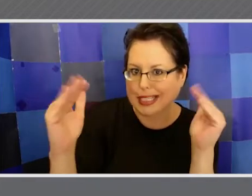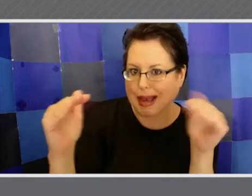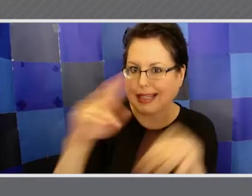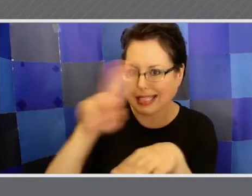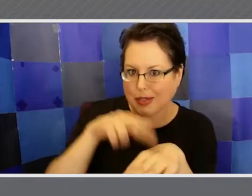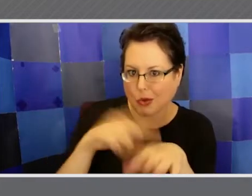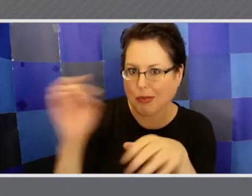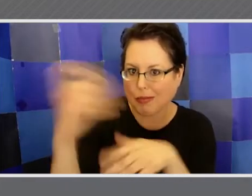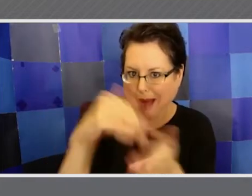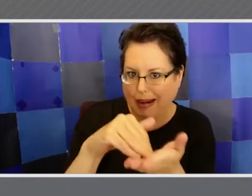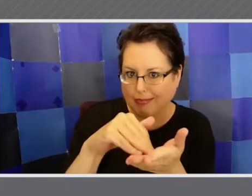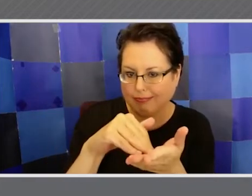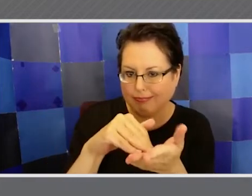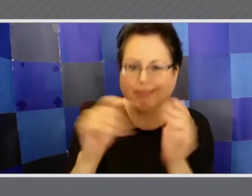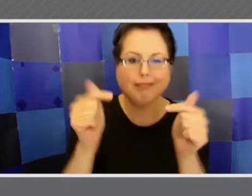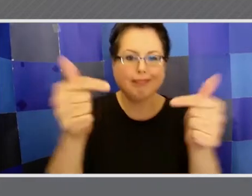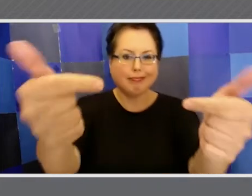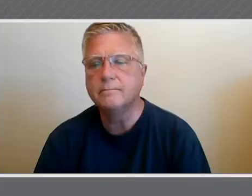be back there.